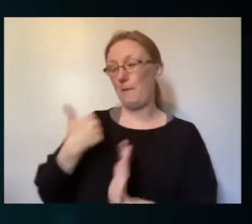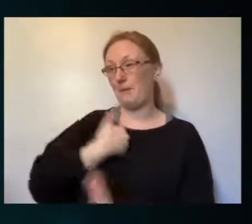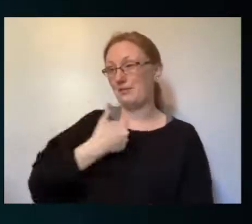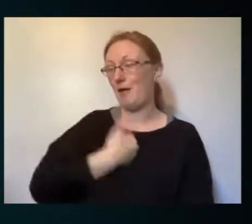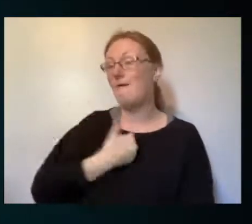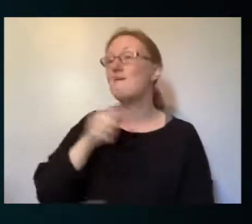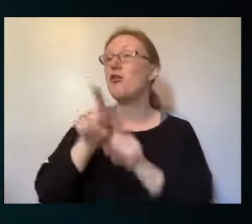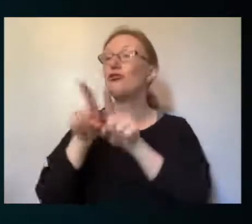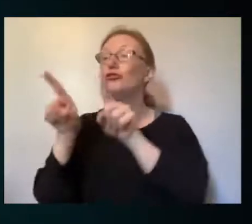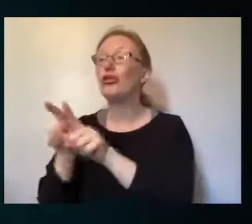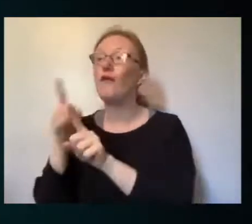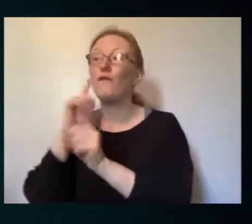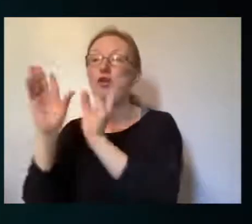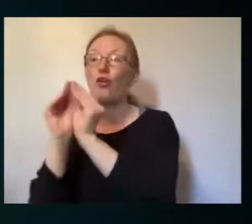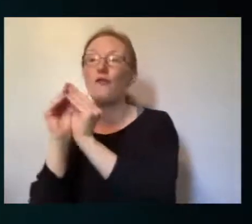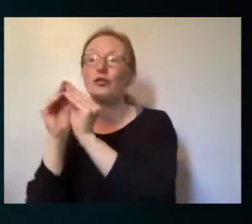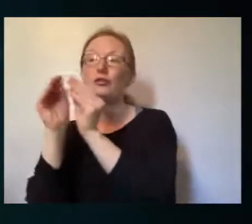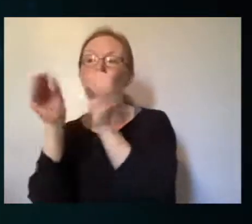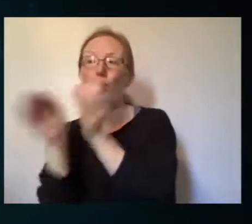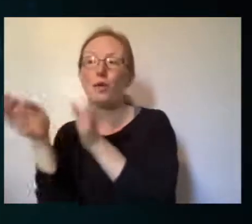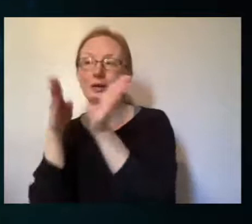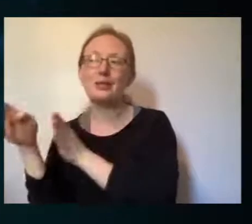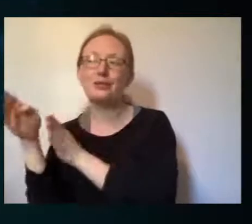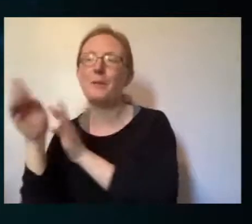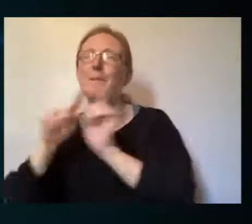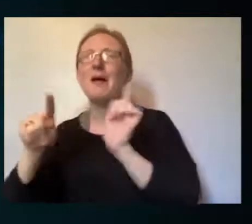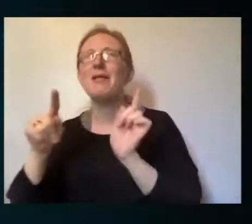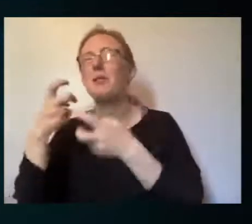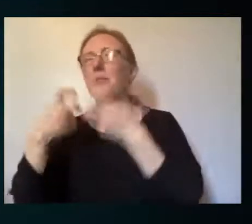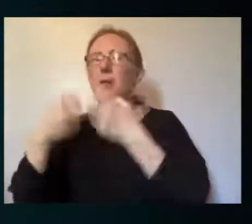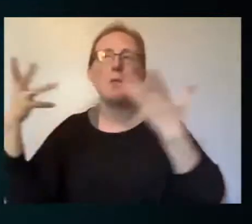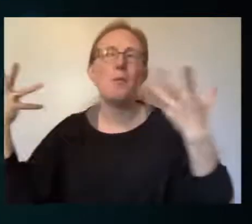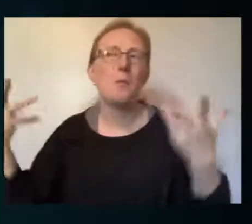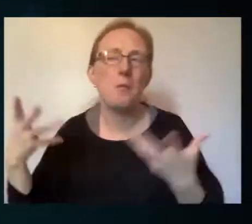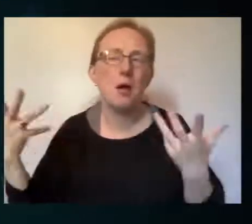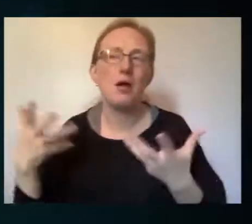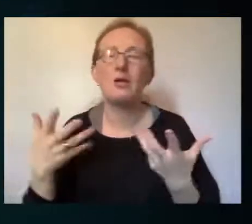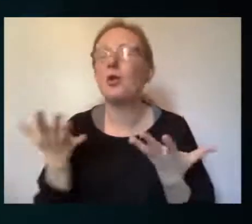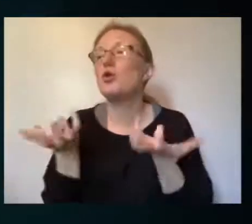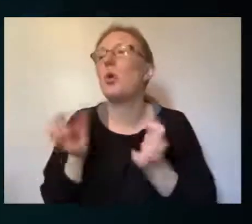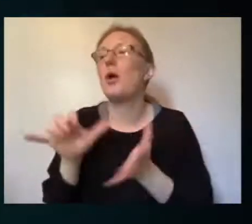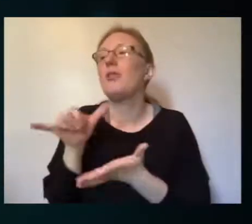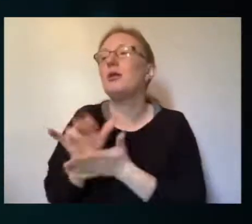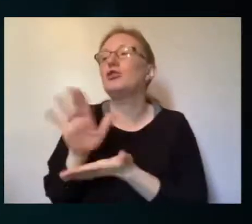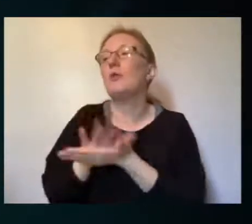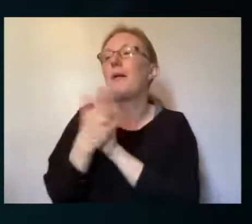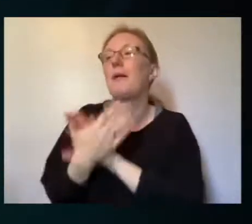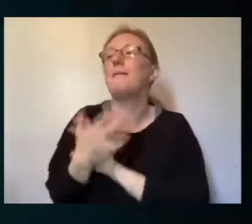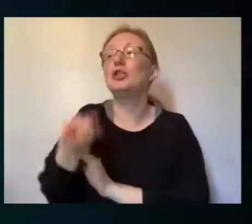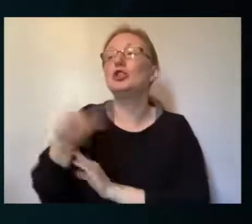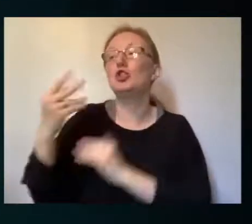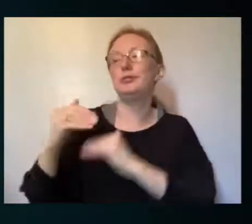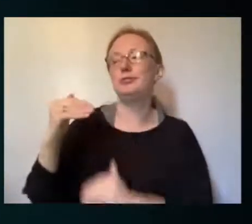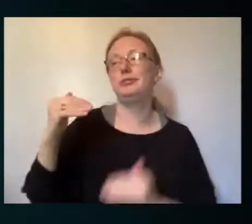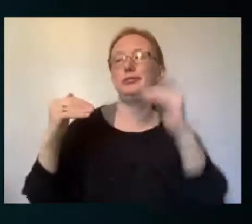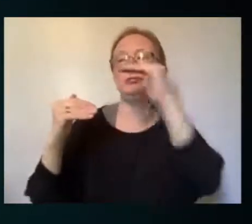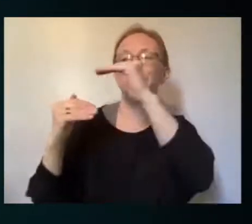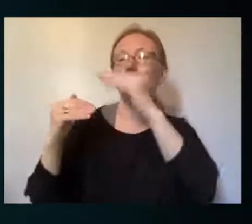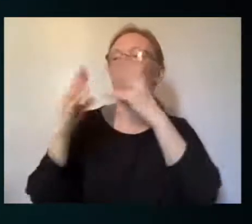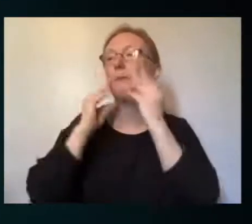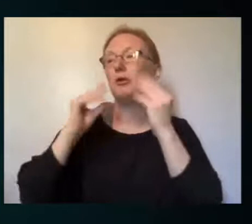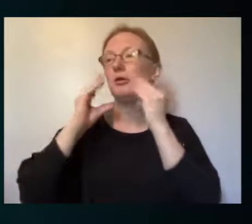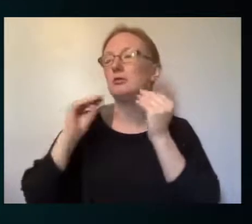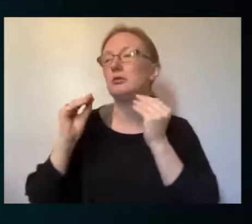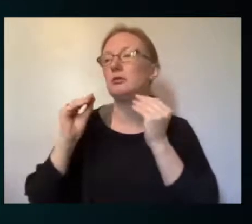VR. The issue I think we have to handle is making sure it doesn't become a two-tiered experience. And then we have